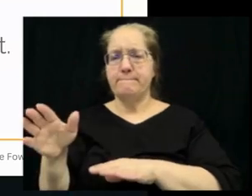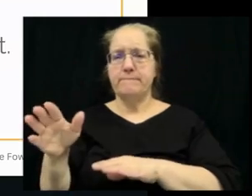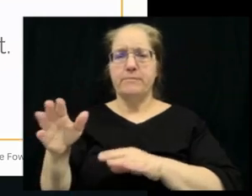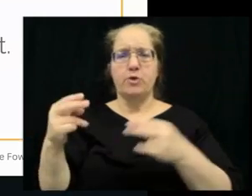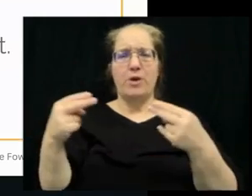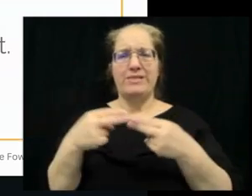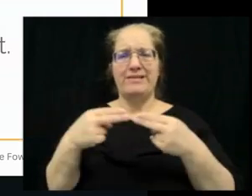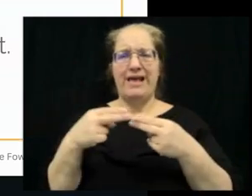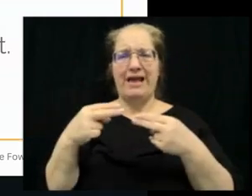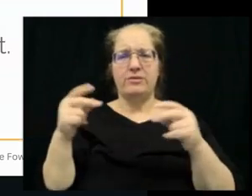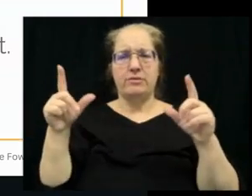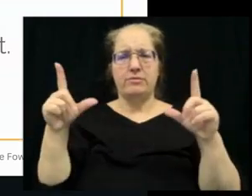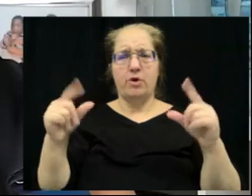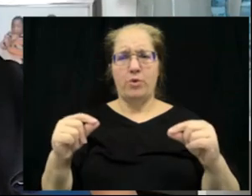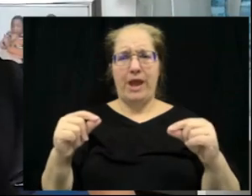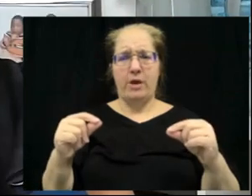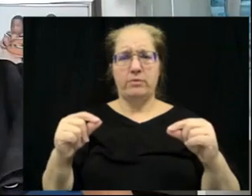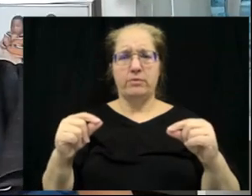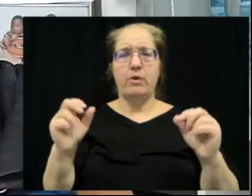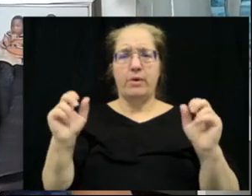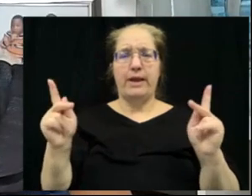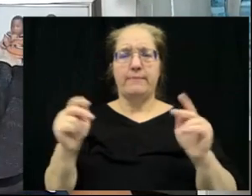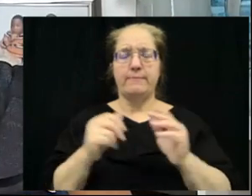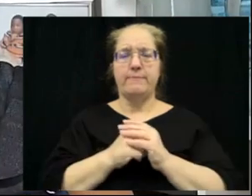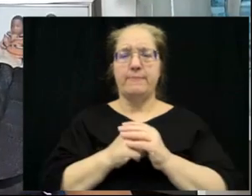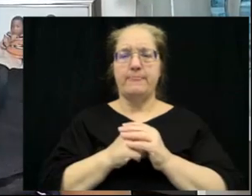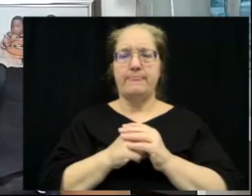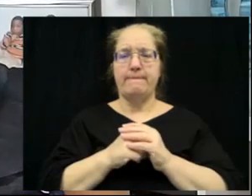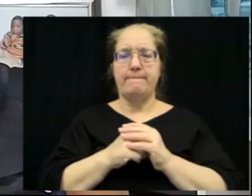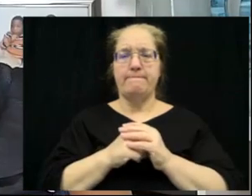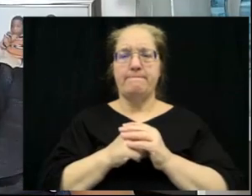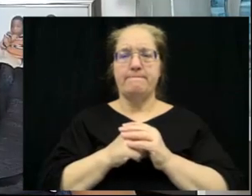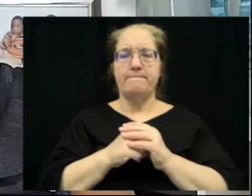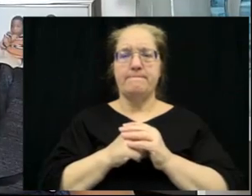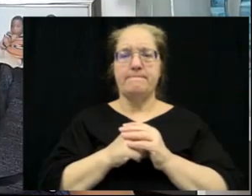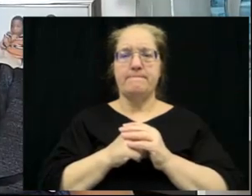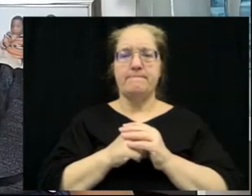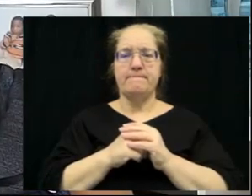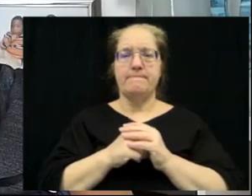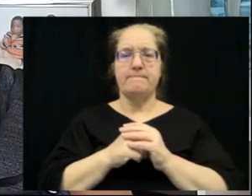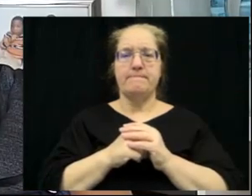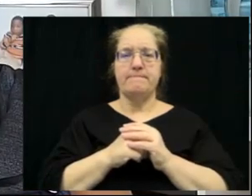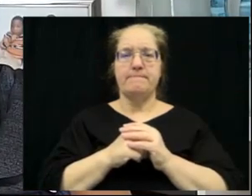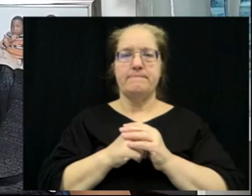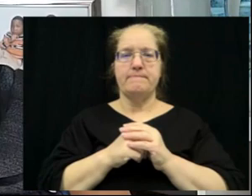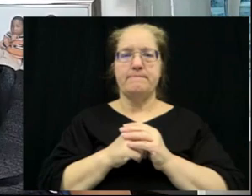down, or should we? Yes, please. Yep. Okay. Here we go.